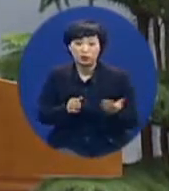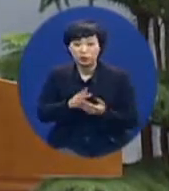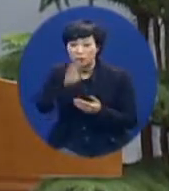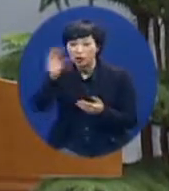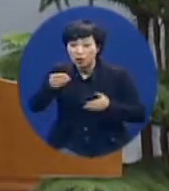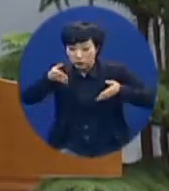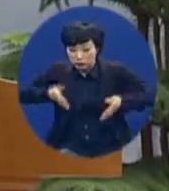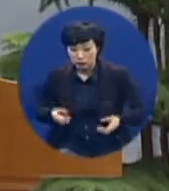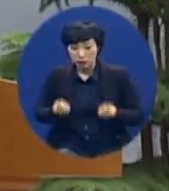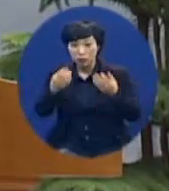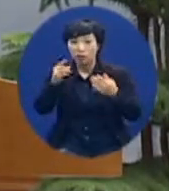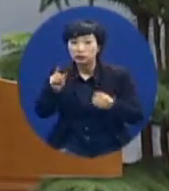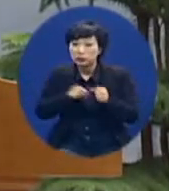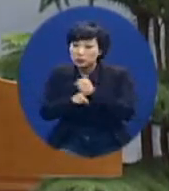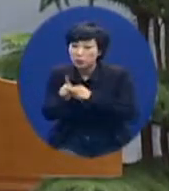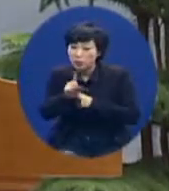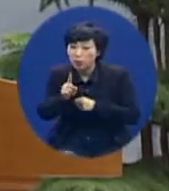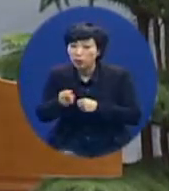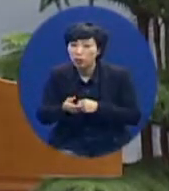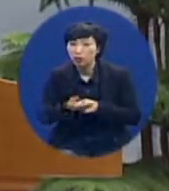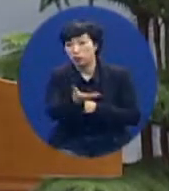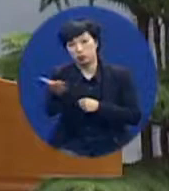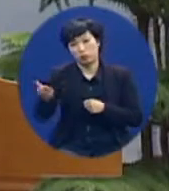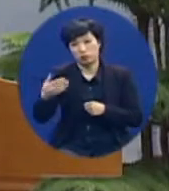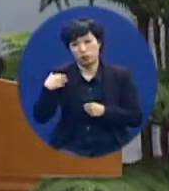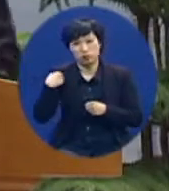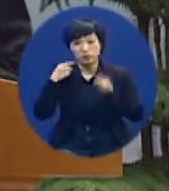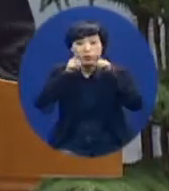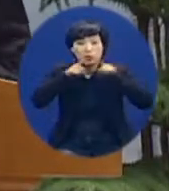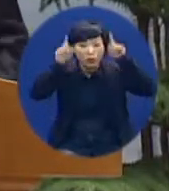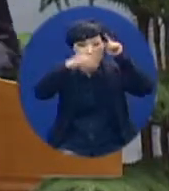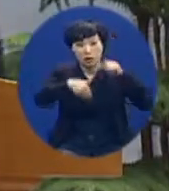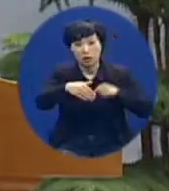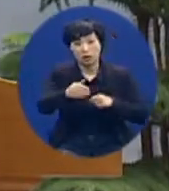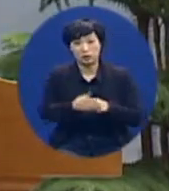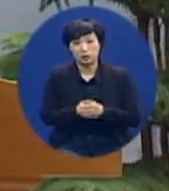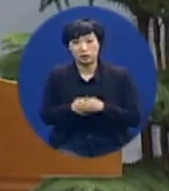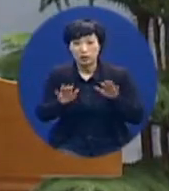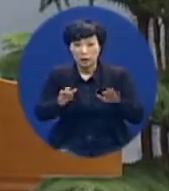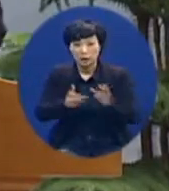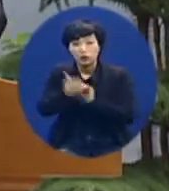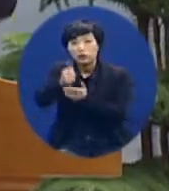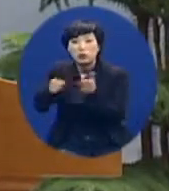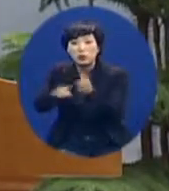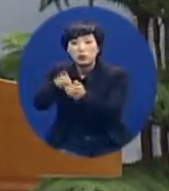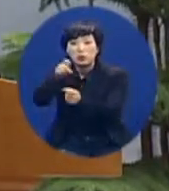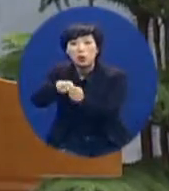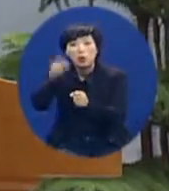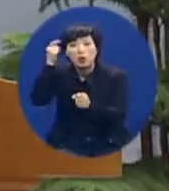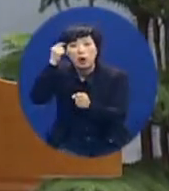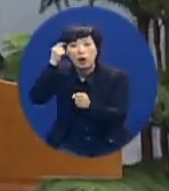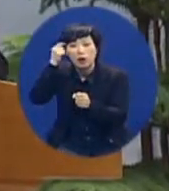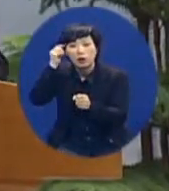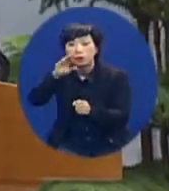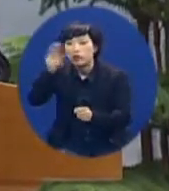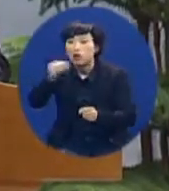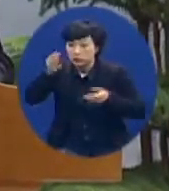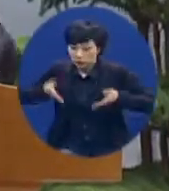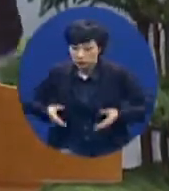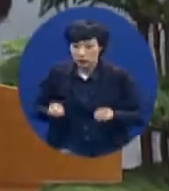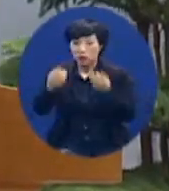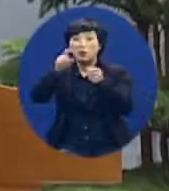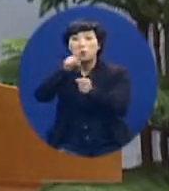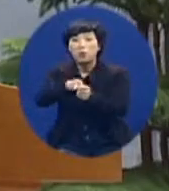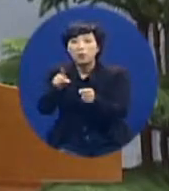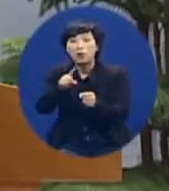believe in Jesus don't know why Jesus was born, they should go to hell. Why do they believe in Jesus? Jesus was born